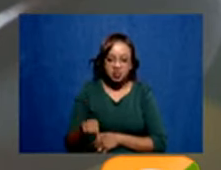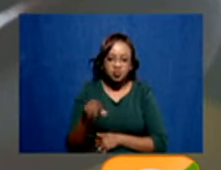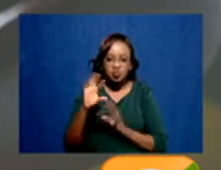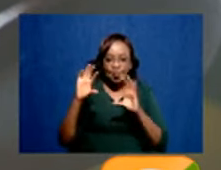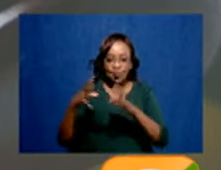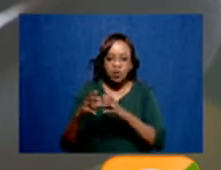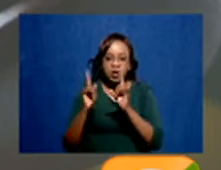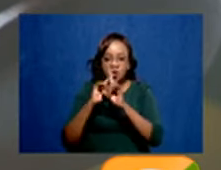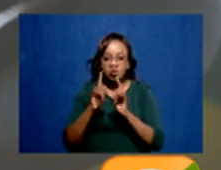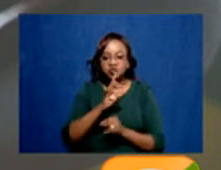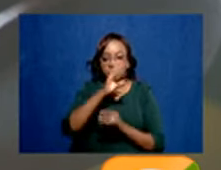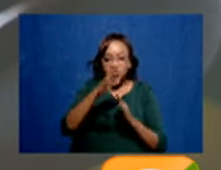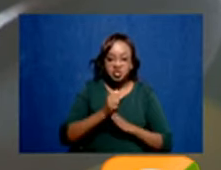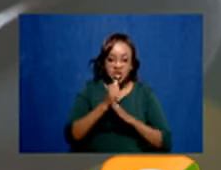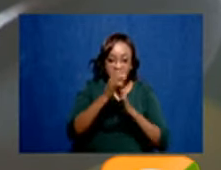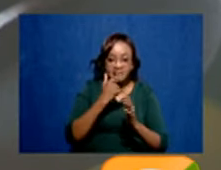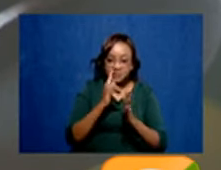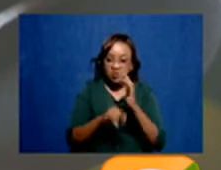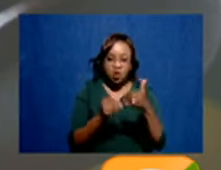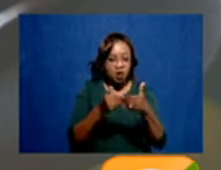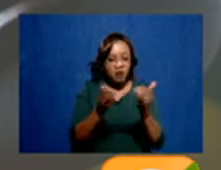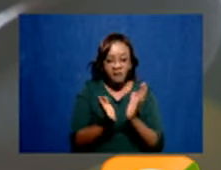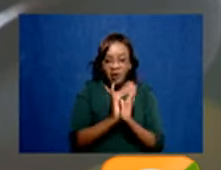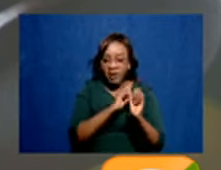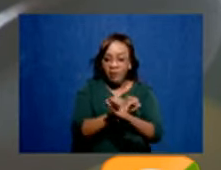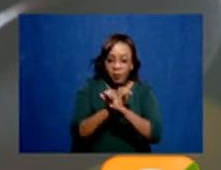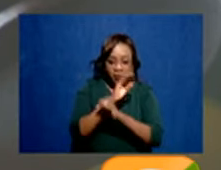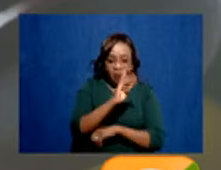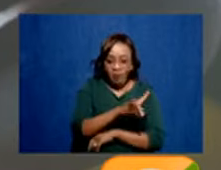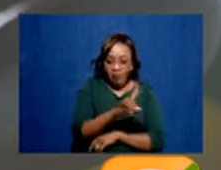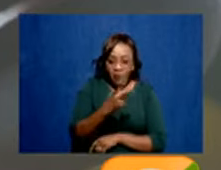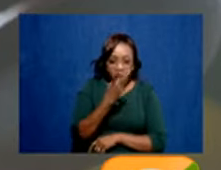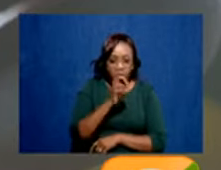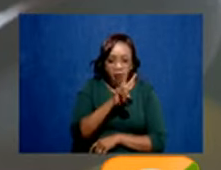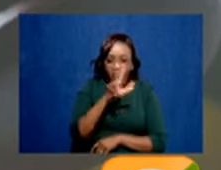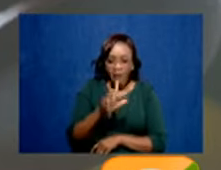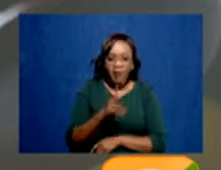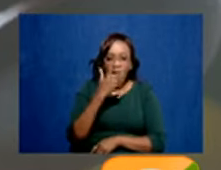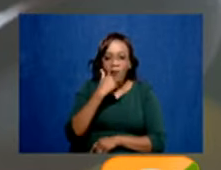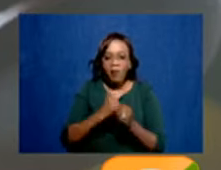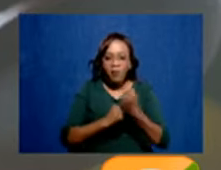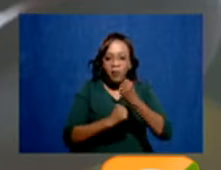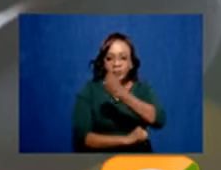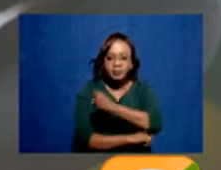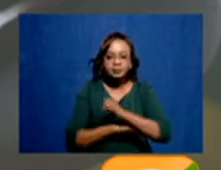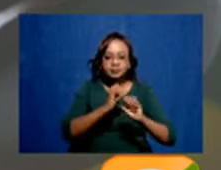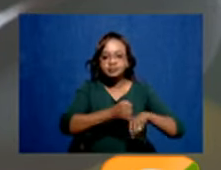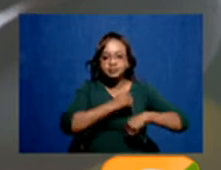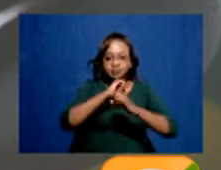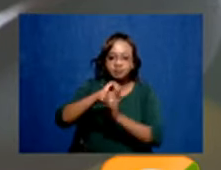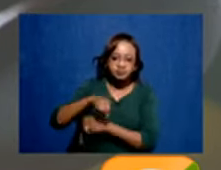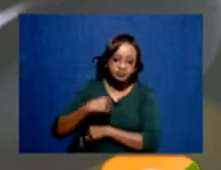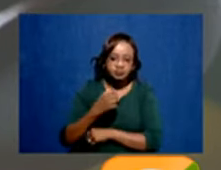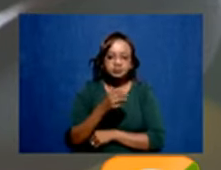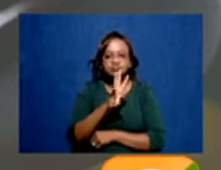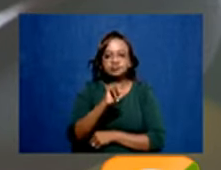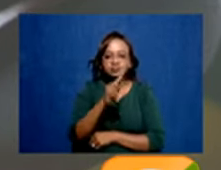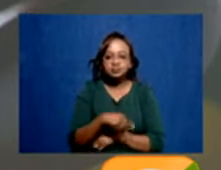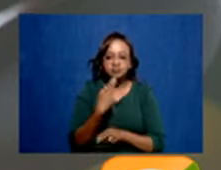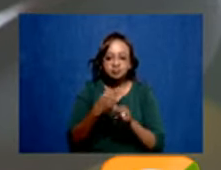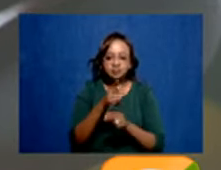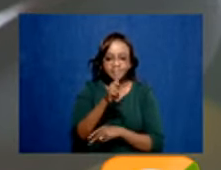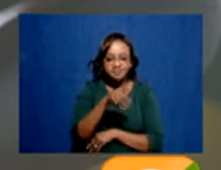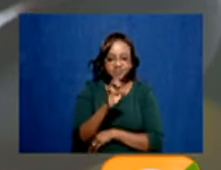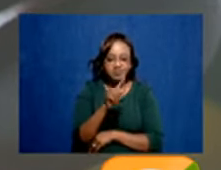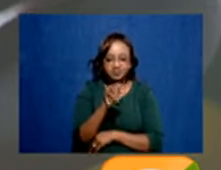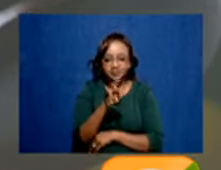also pledged their support for the Family Protection Bill 2023, sponsored by Homa Bay Town MP Peter Kaluma, which seeks